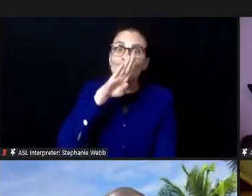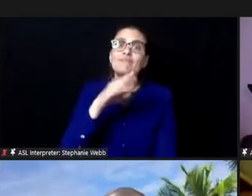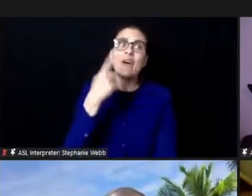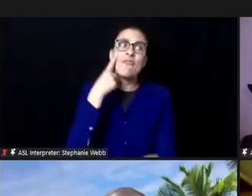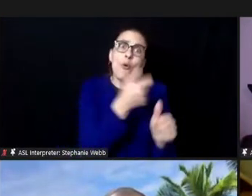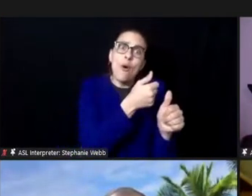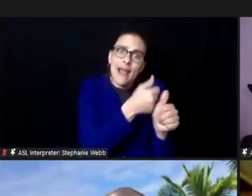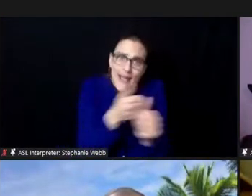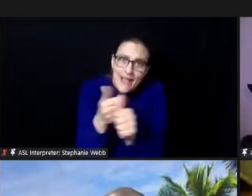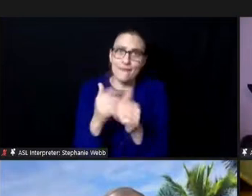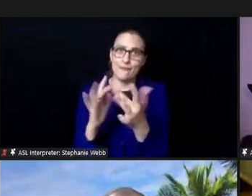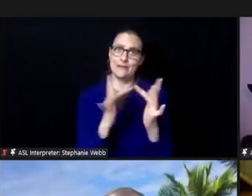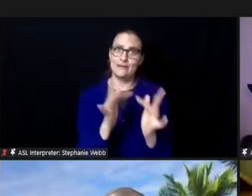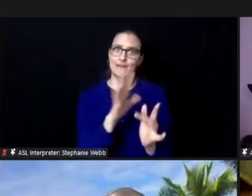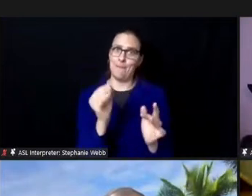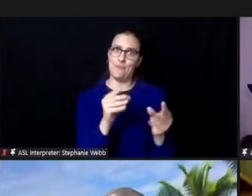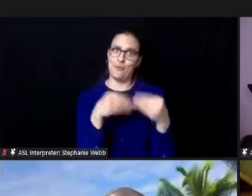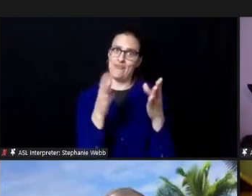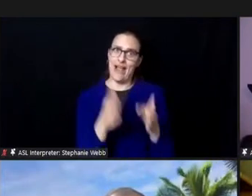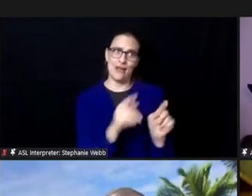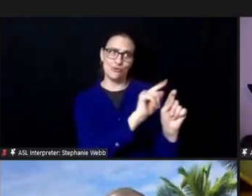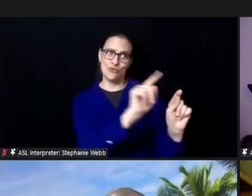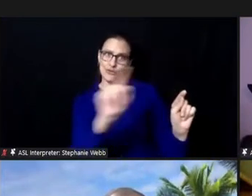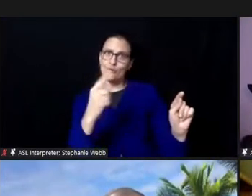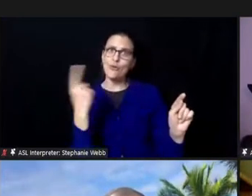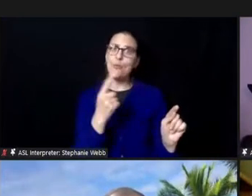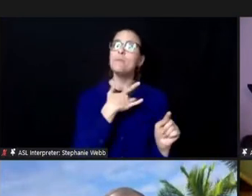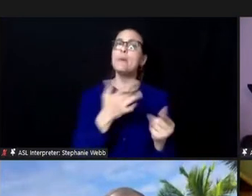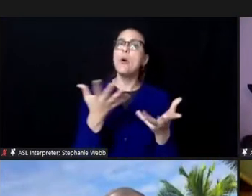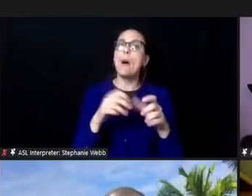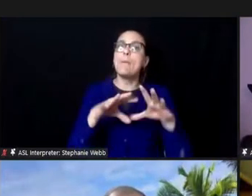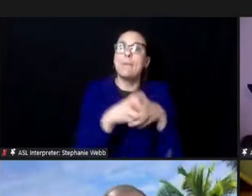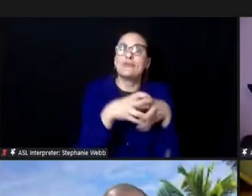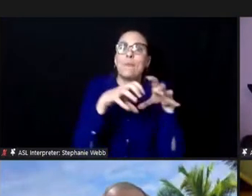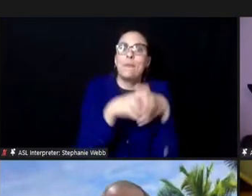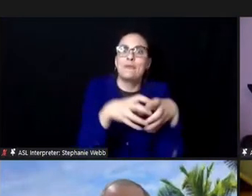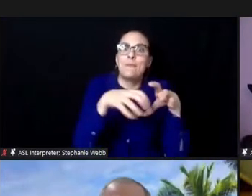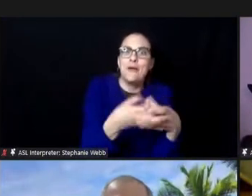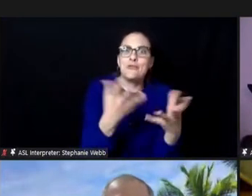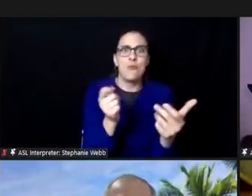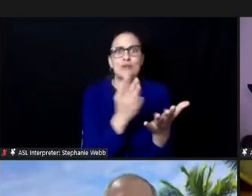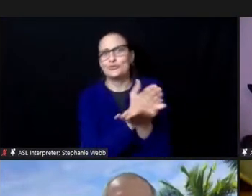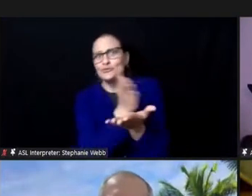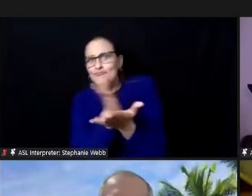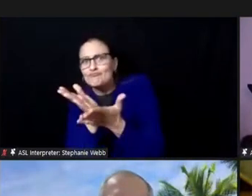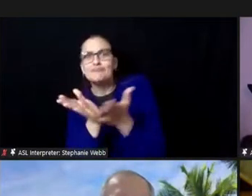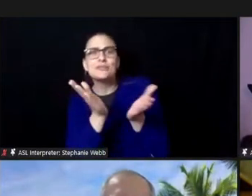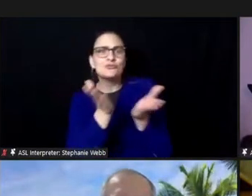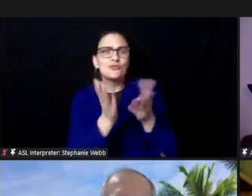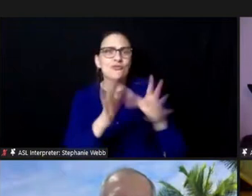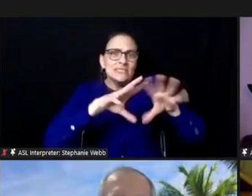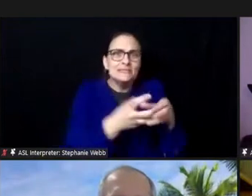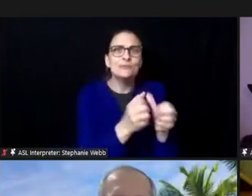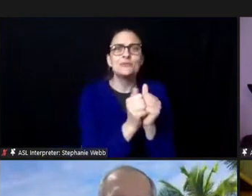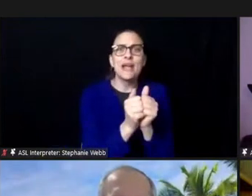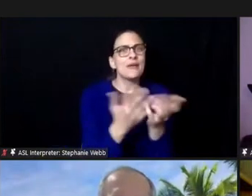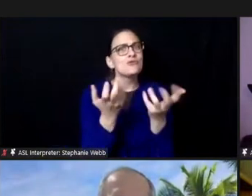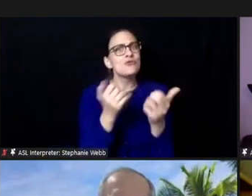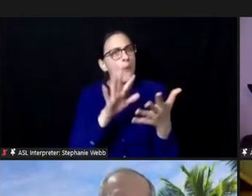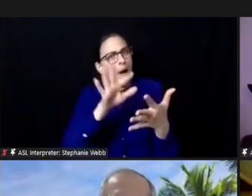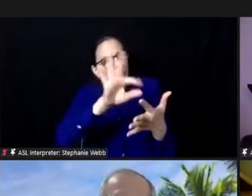We all know that. So that was one thing that got me to looking at how do I compare their prices with the